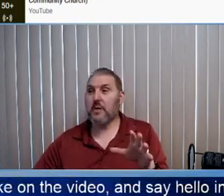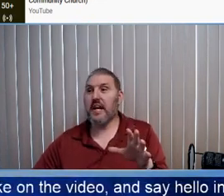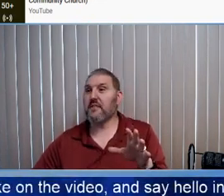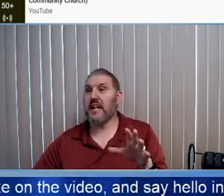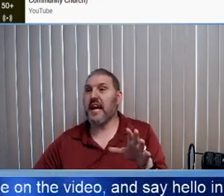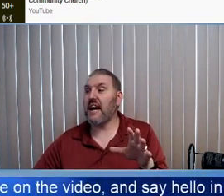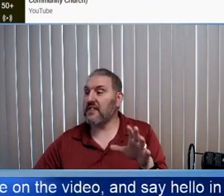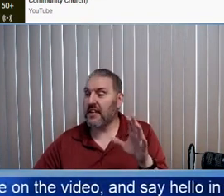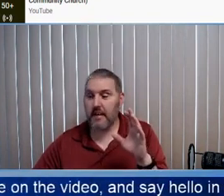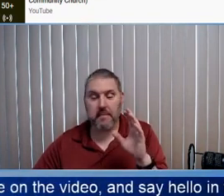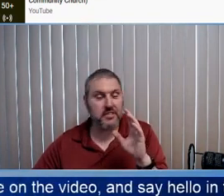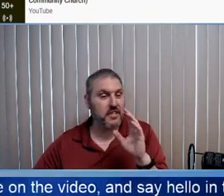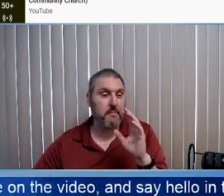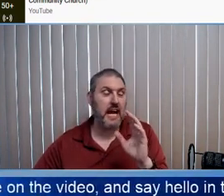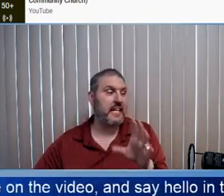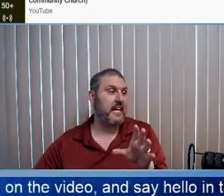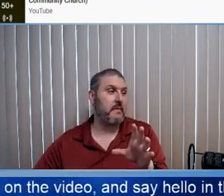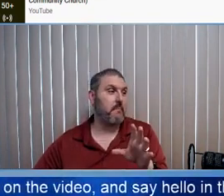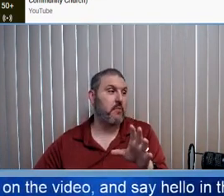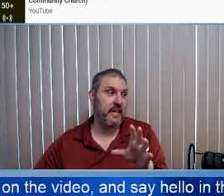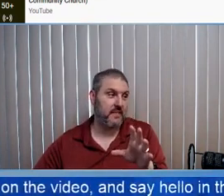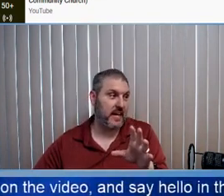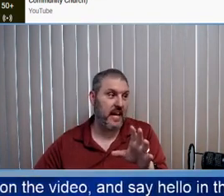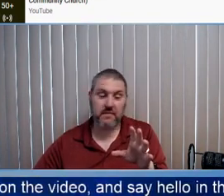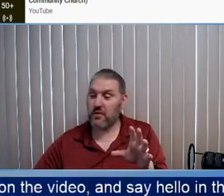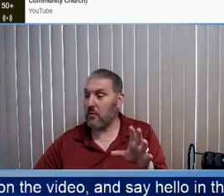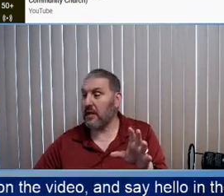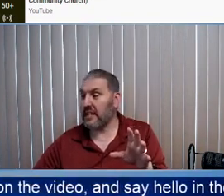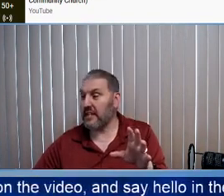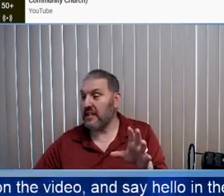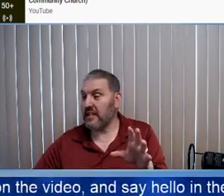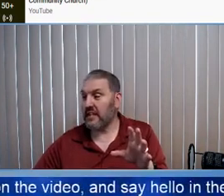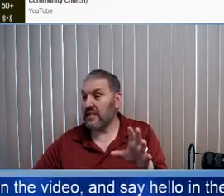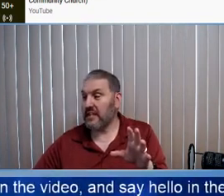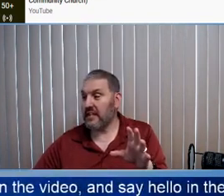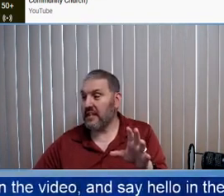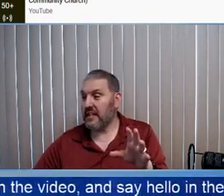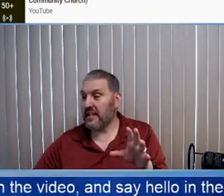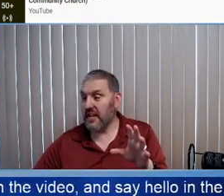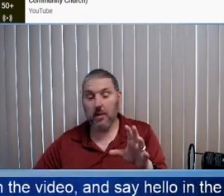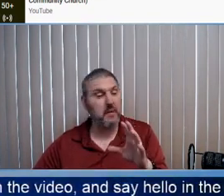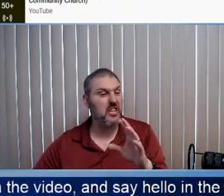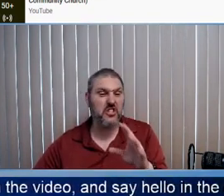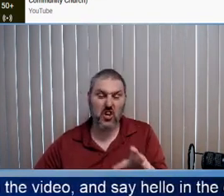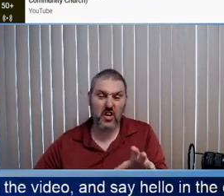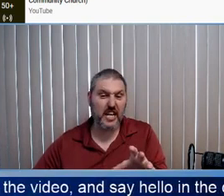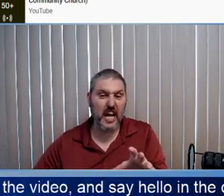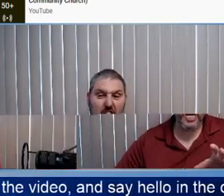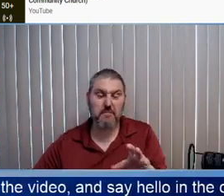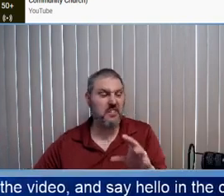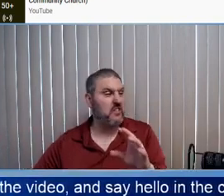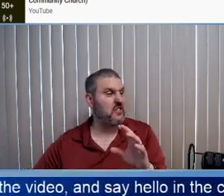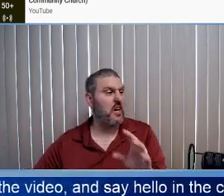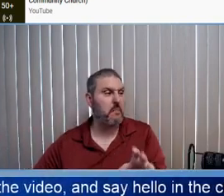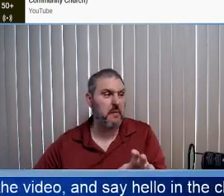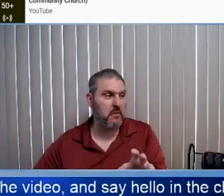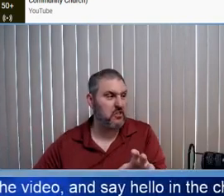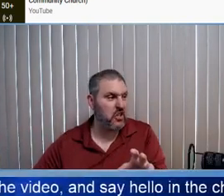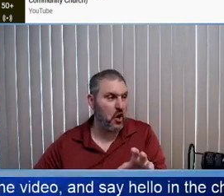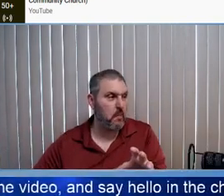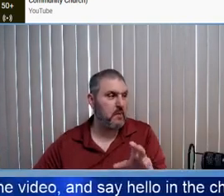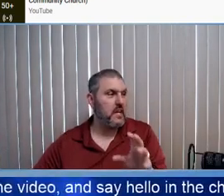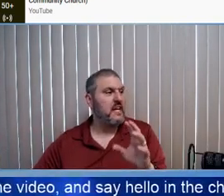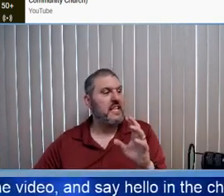They'll do whatever they have. They'll hit a midget in the back of the head with a brick if they have to win. They'll be dirty cops. They'll sell